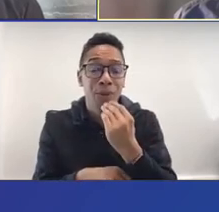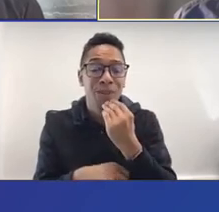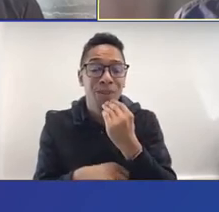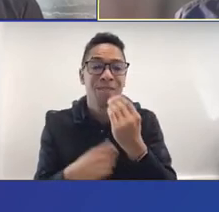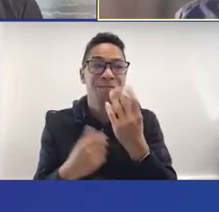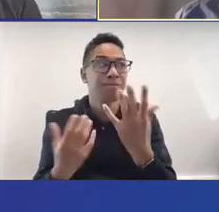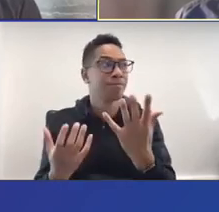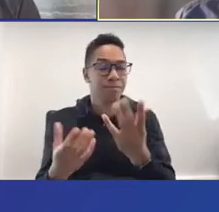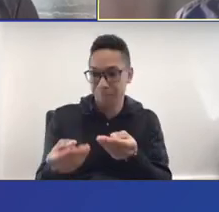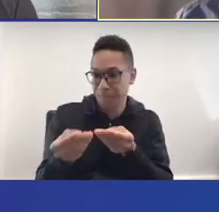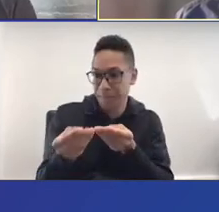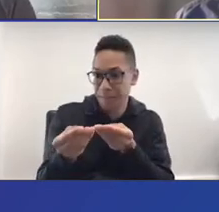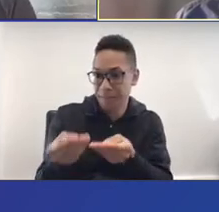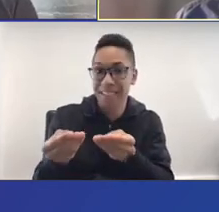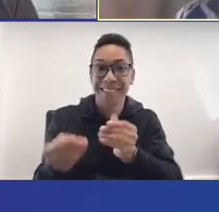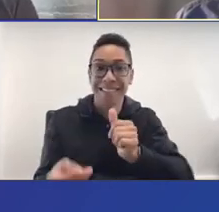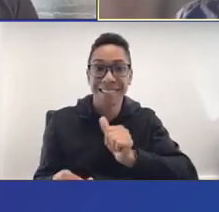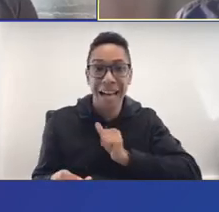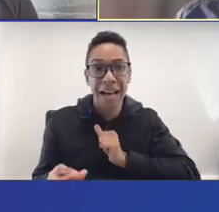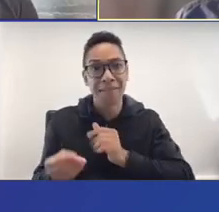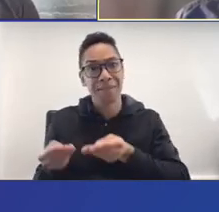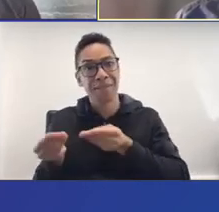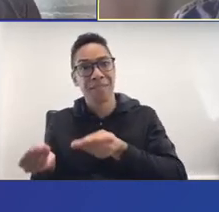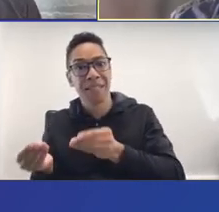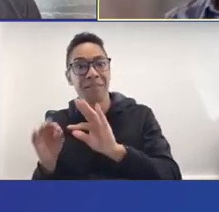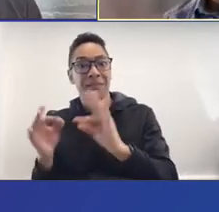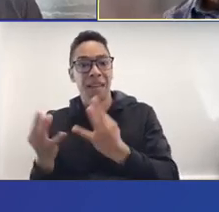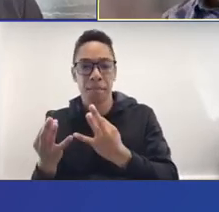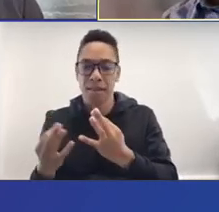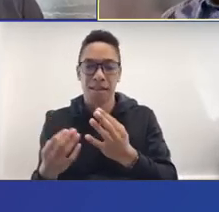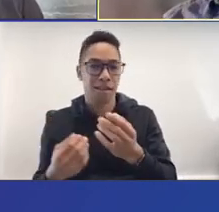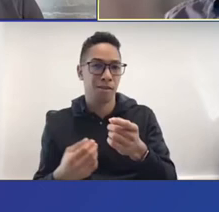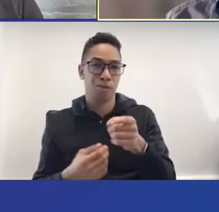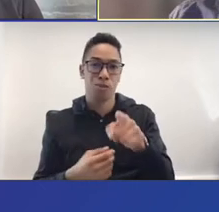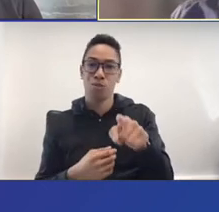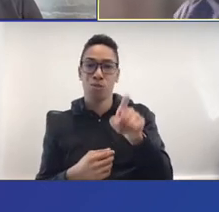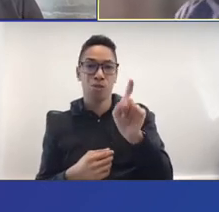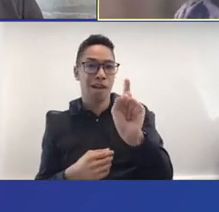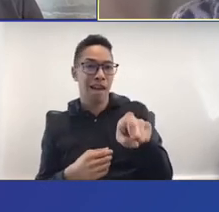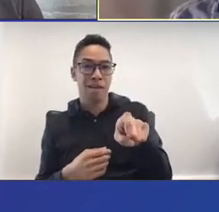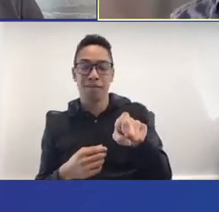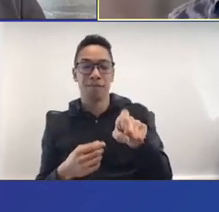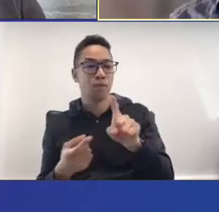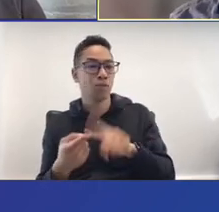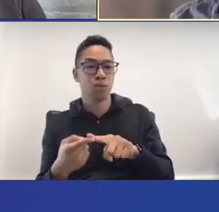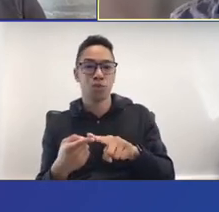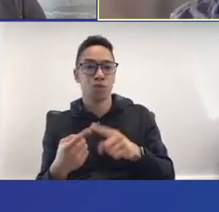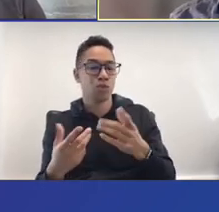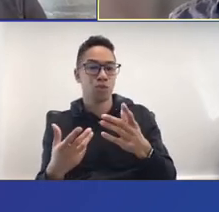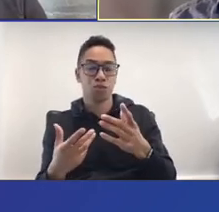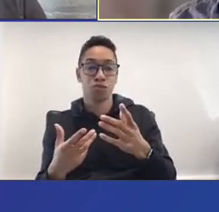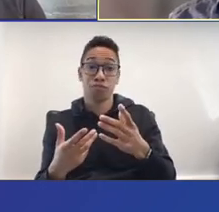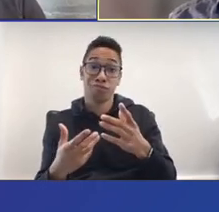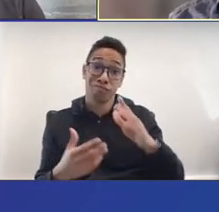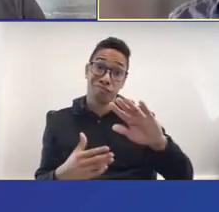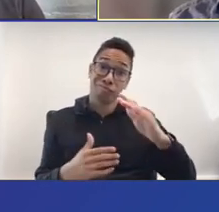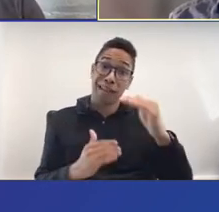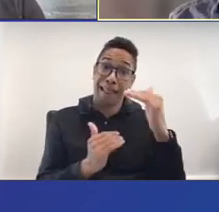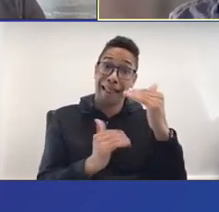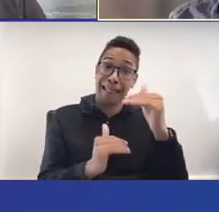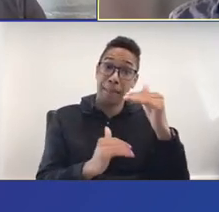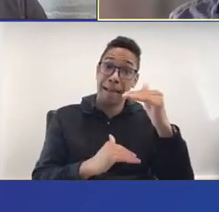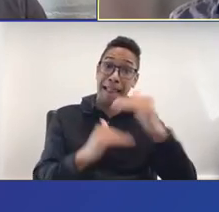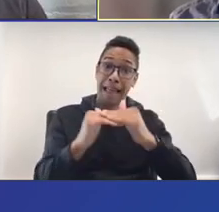to feed ourselves and our families, you have to, you know, to a certain extent, engage with